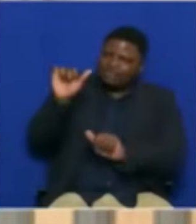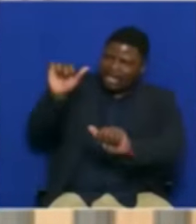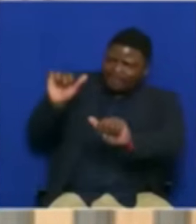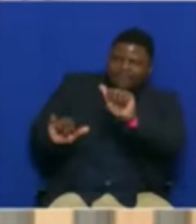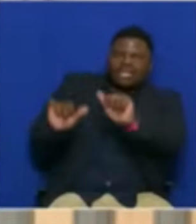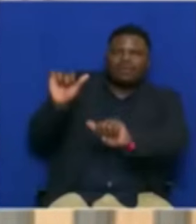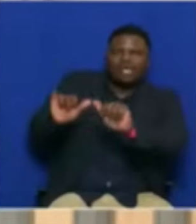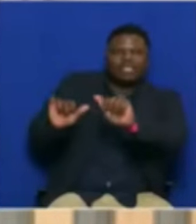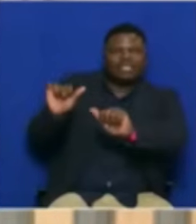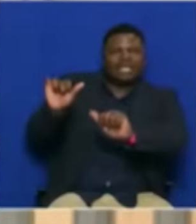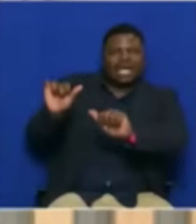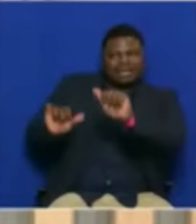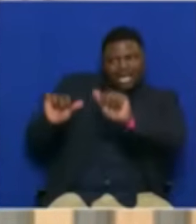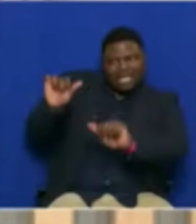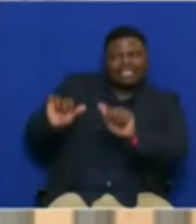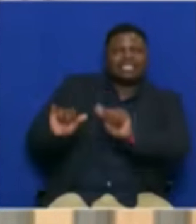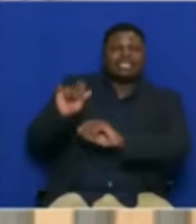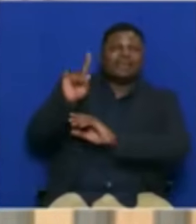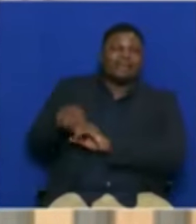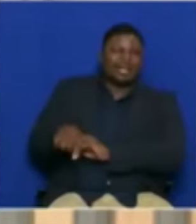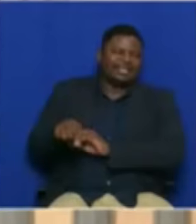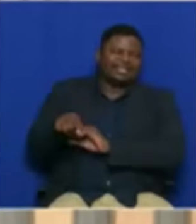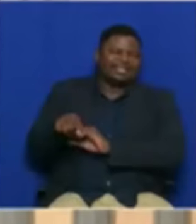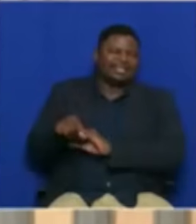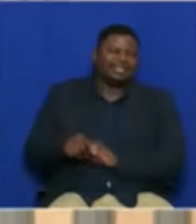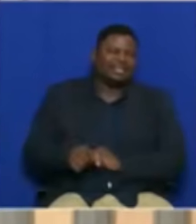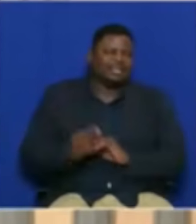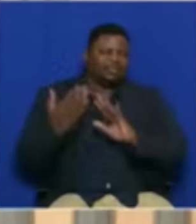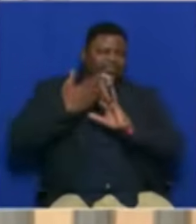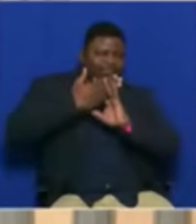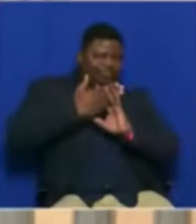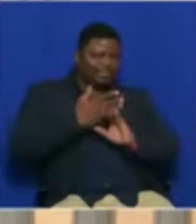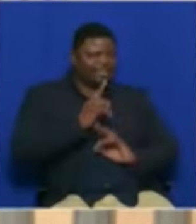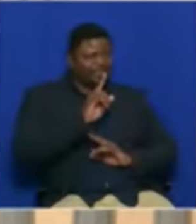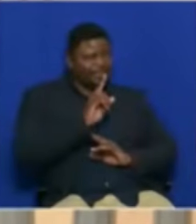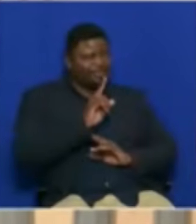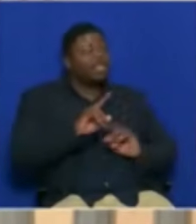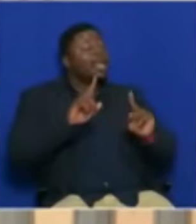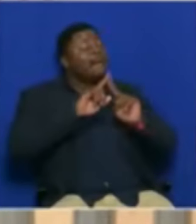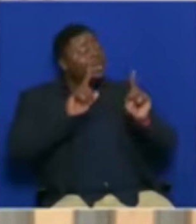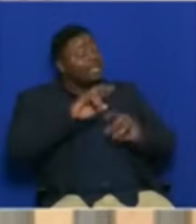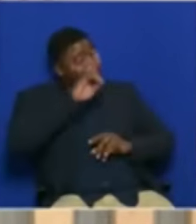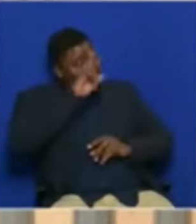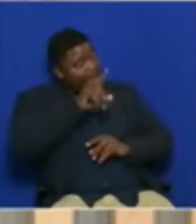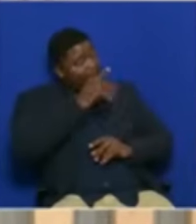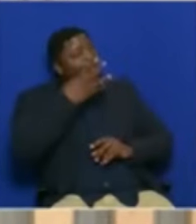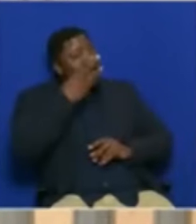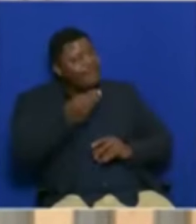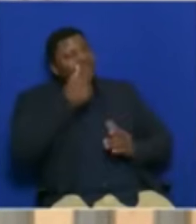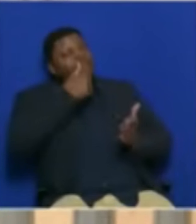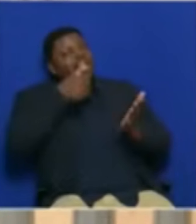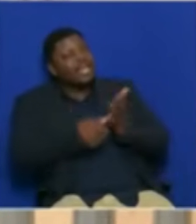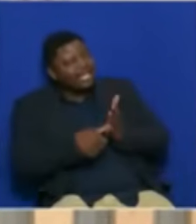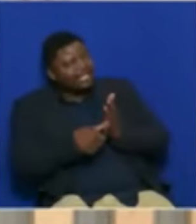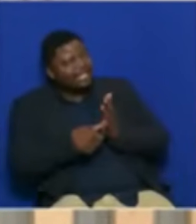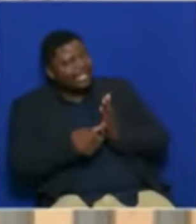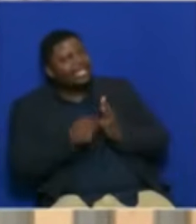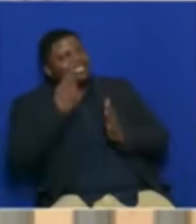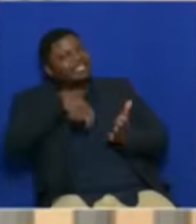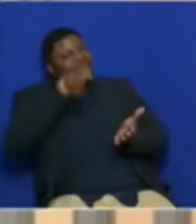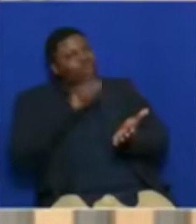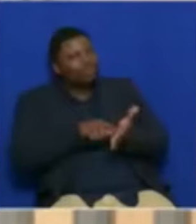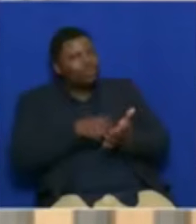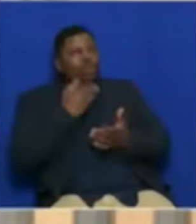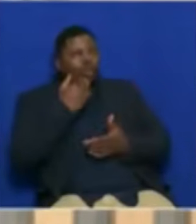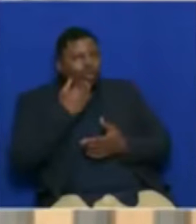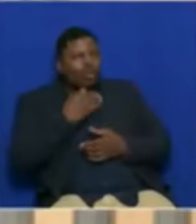apologize. There is a letter signed by Brigadier Ngube. That's correct. That letter speaks for itself. Yes, I